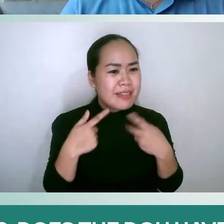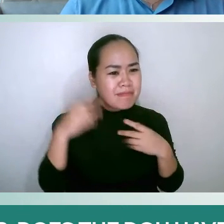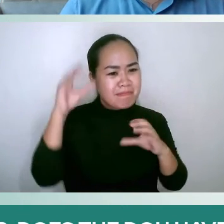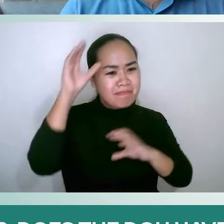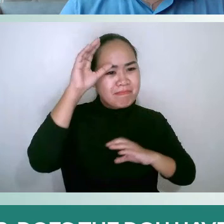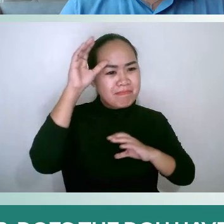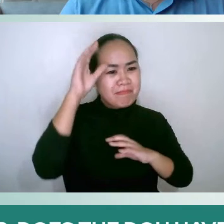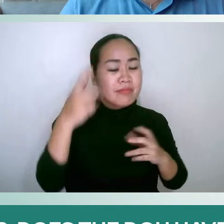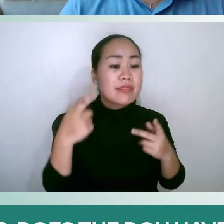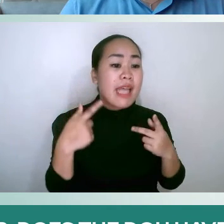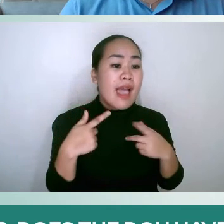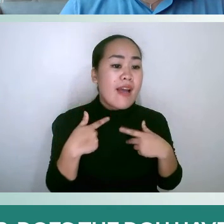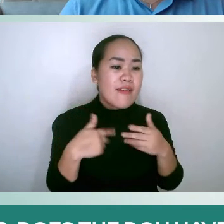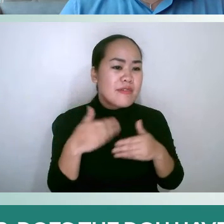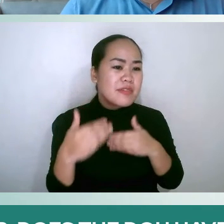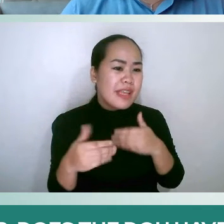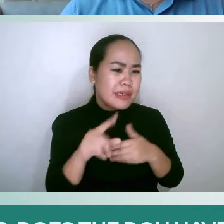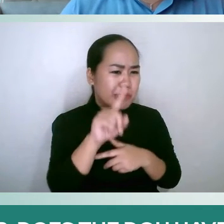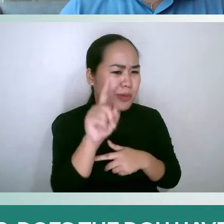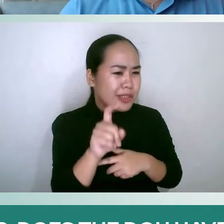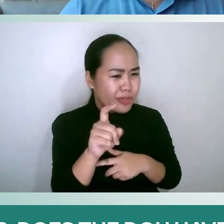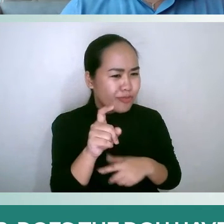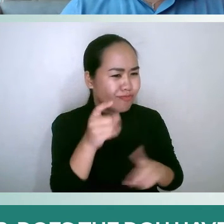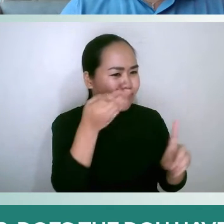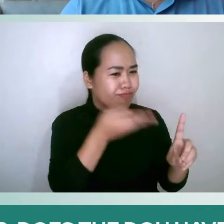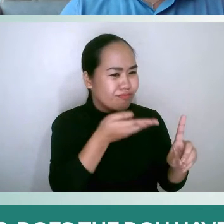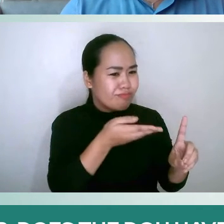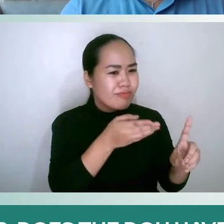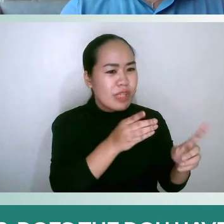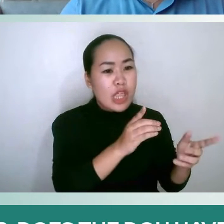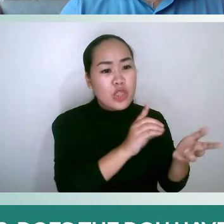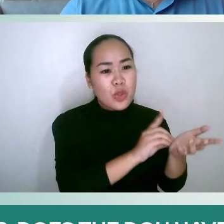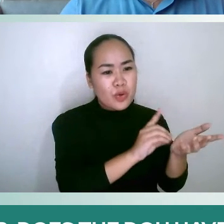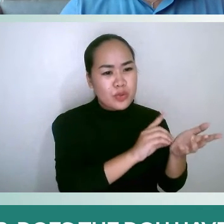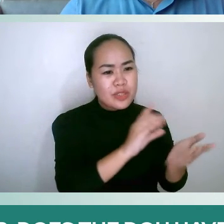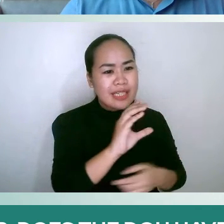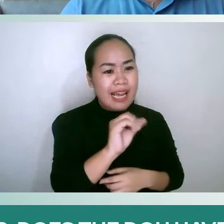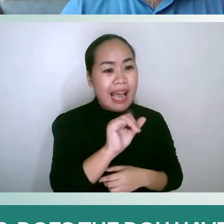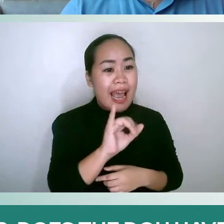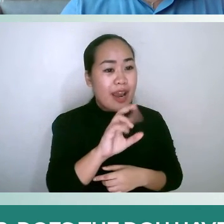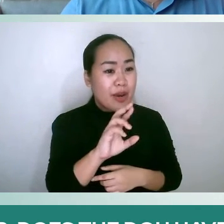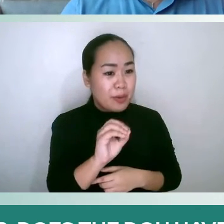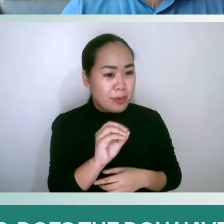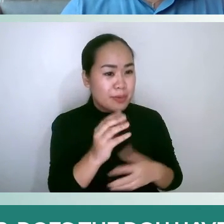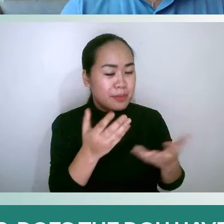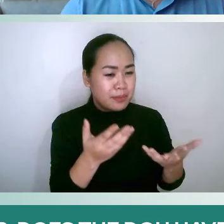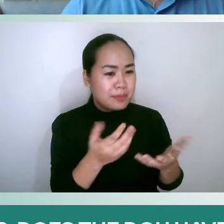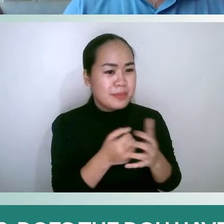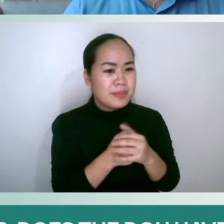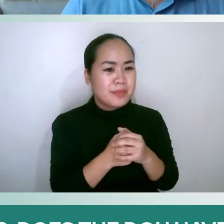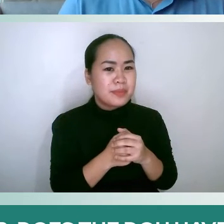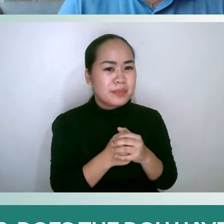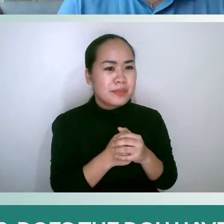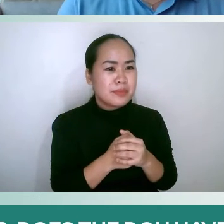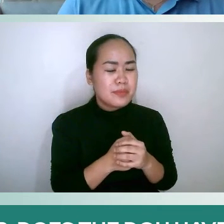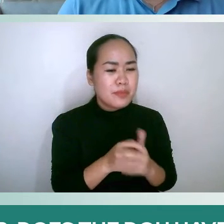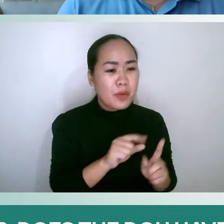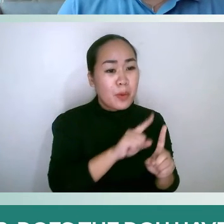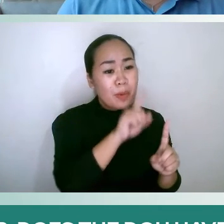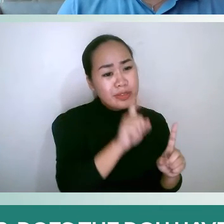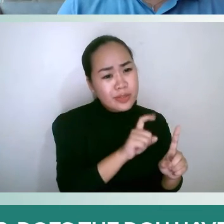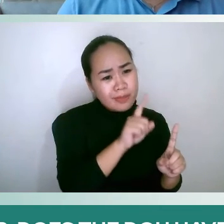another question, and this one is directed to Dr. Cairo, which is a question